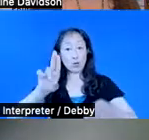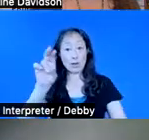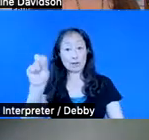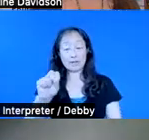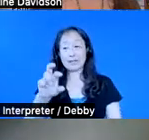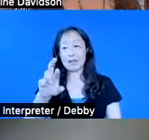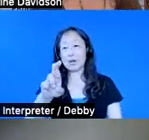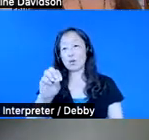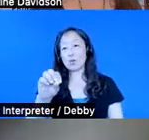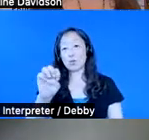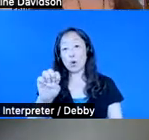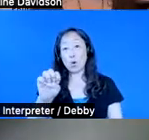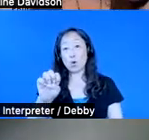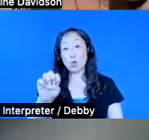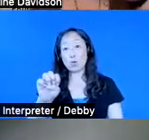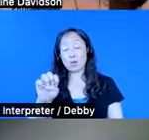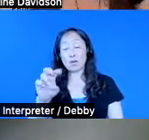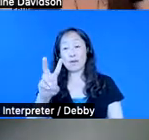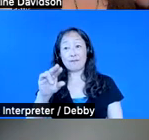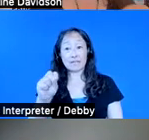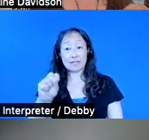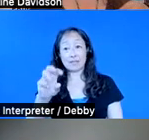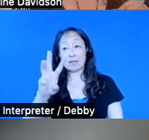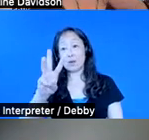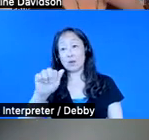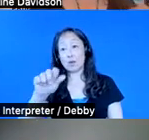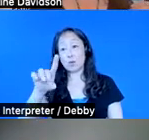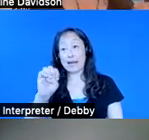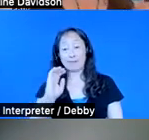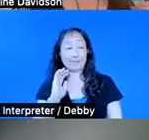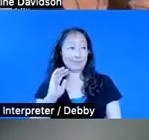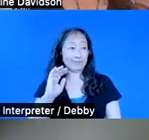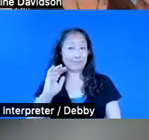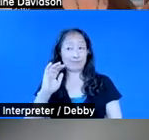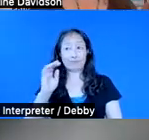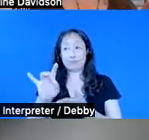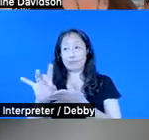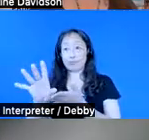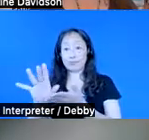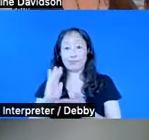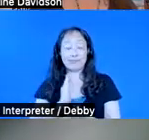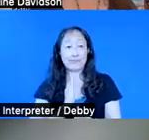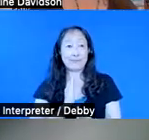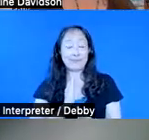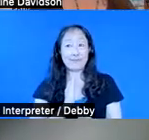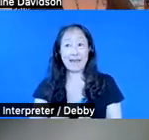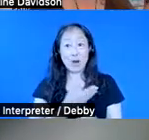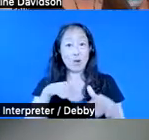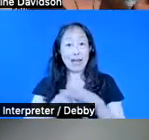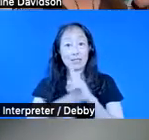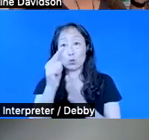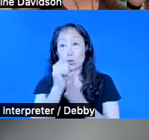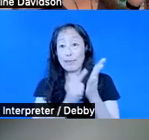legal abortion is gone. So people are going to have beliefs around that based on how they were raised and who raised them,